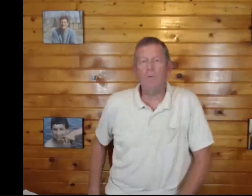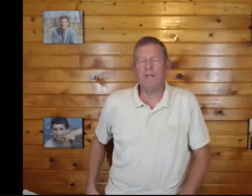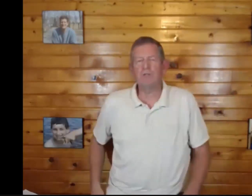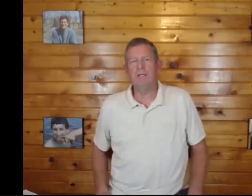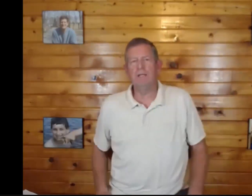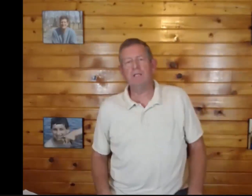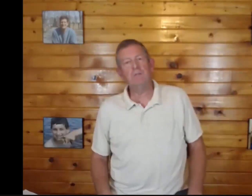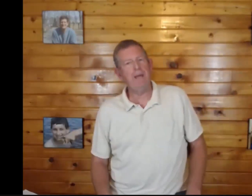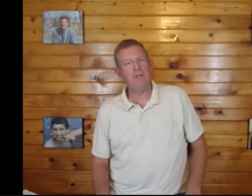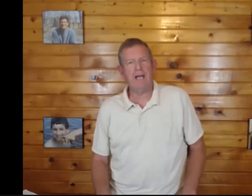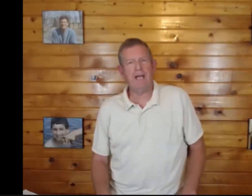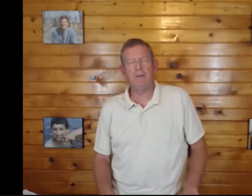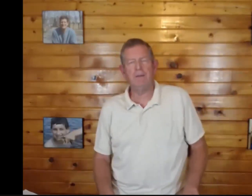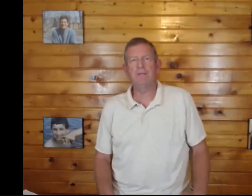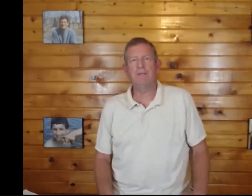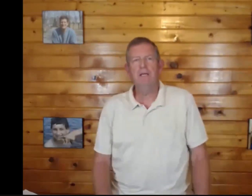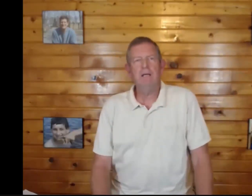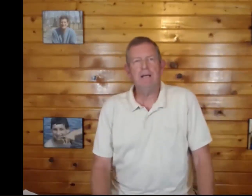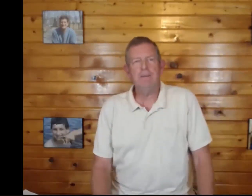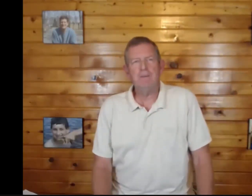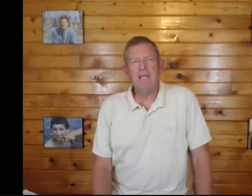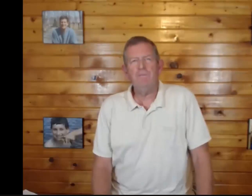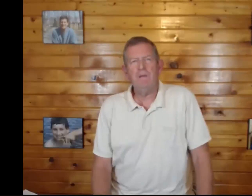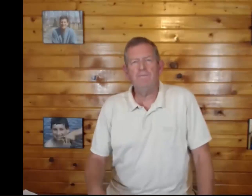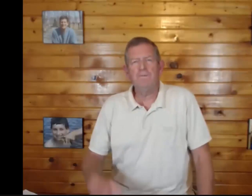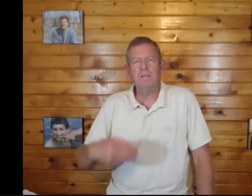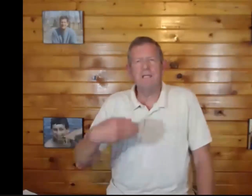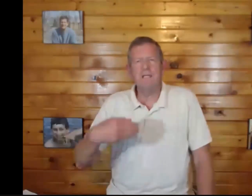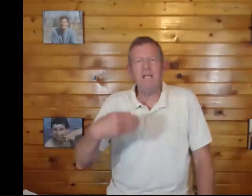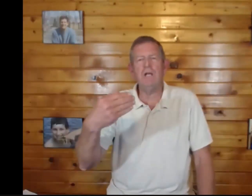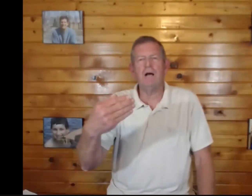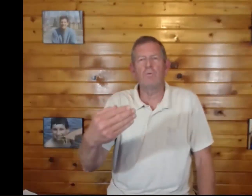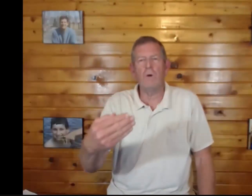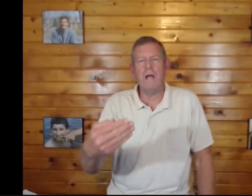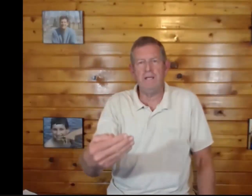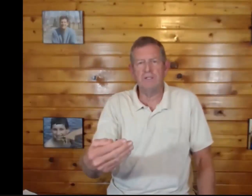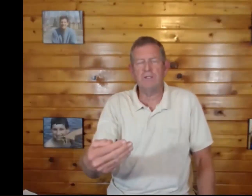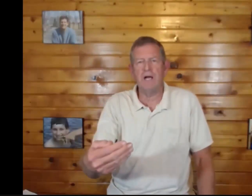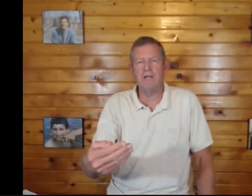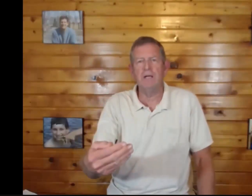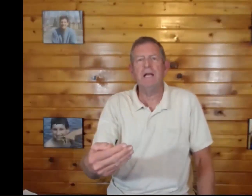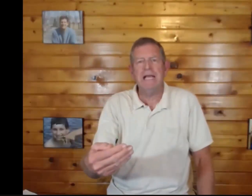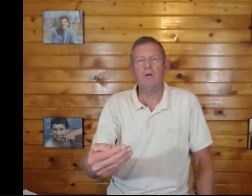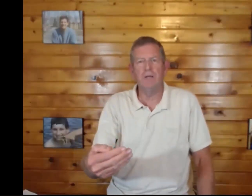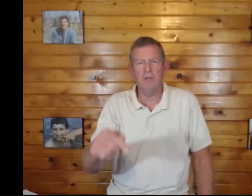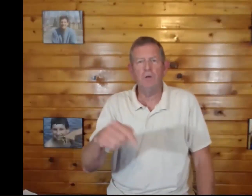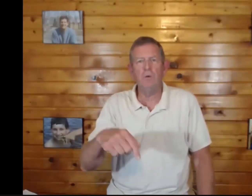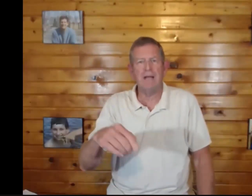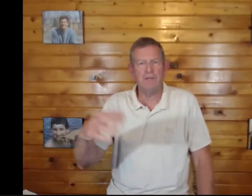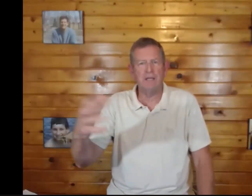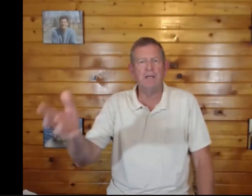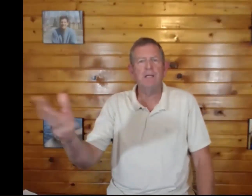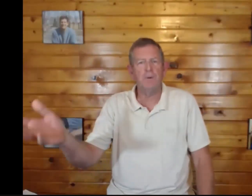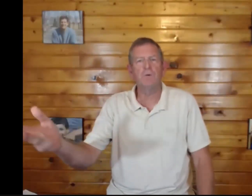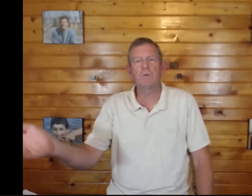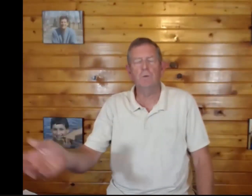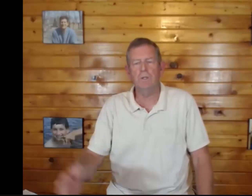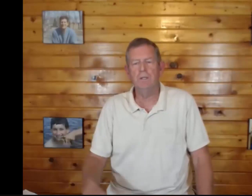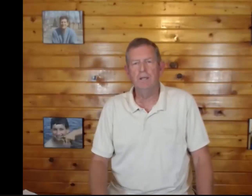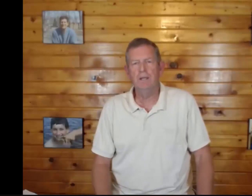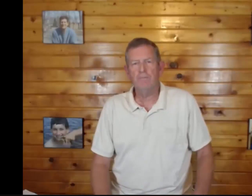good question in the Spanish class about if the teaching of writing is started later in the ULAT than in a